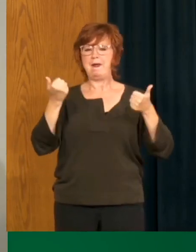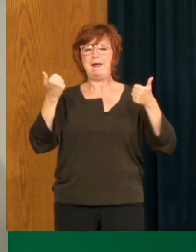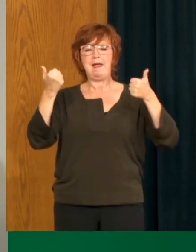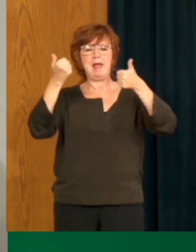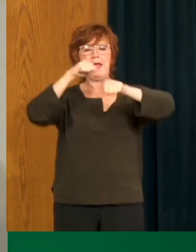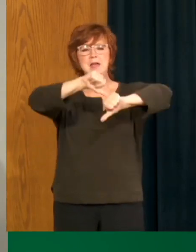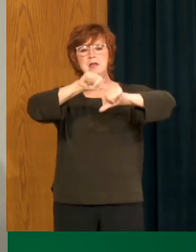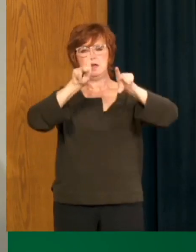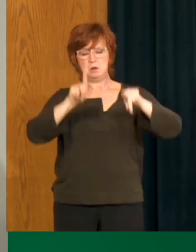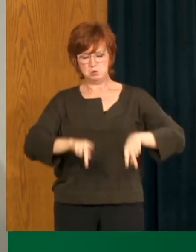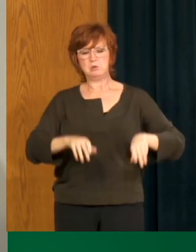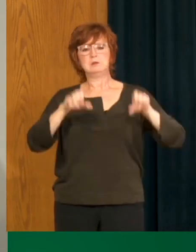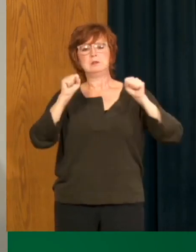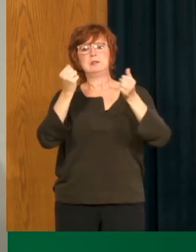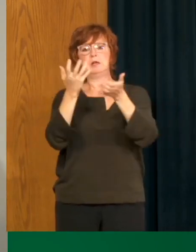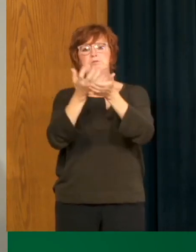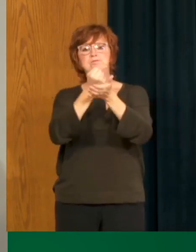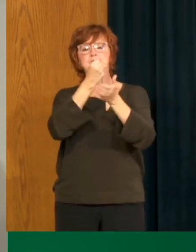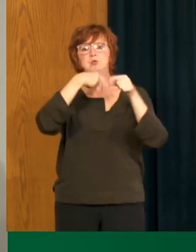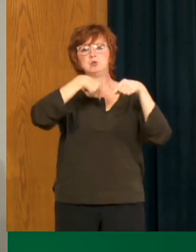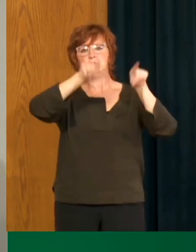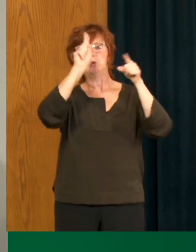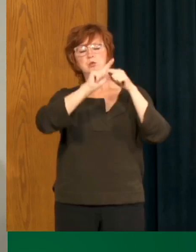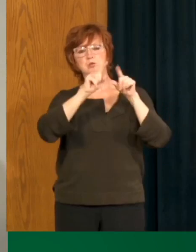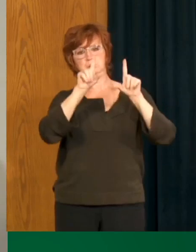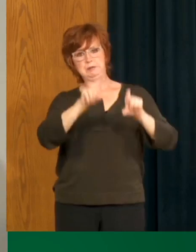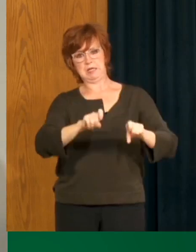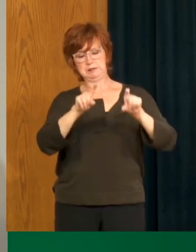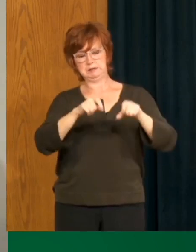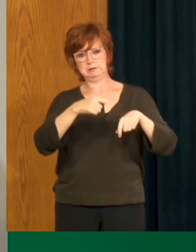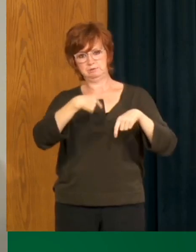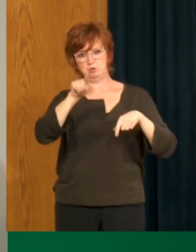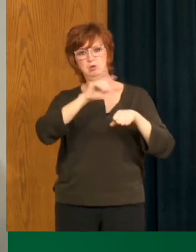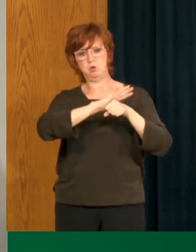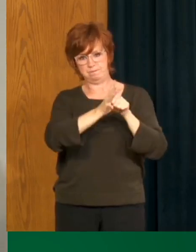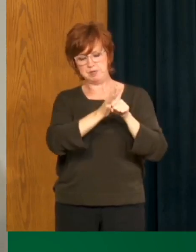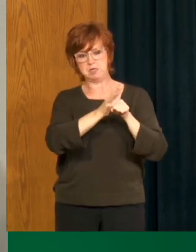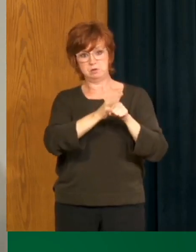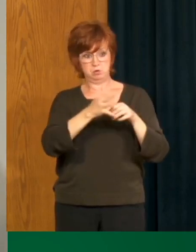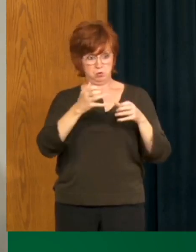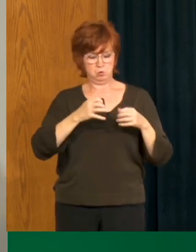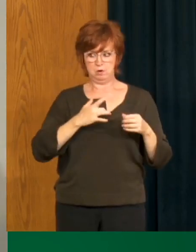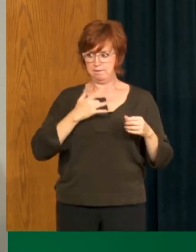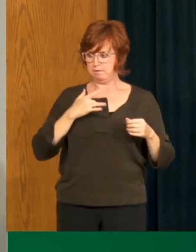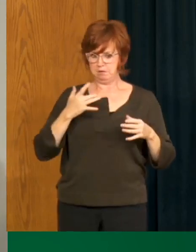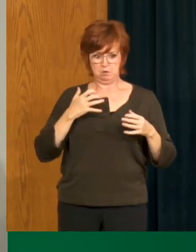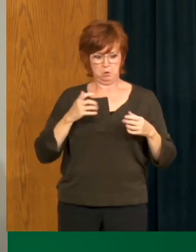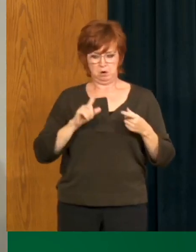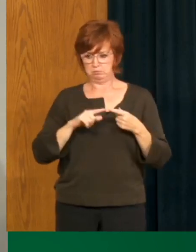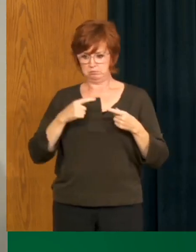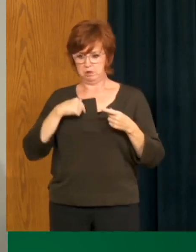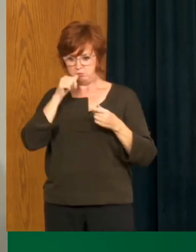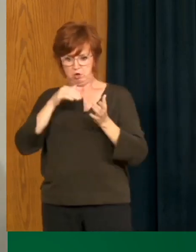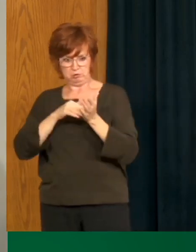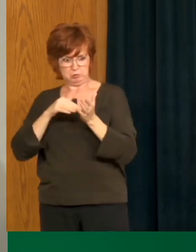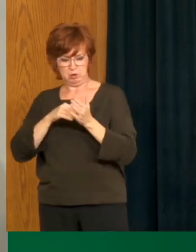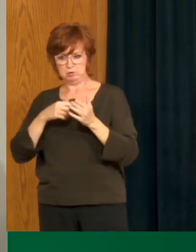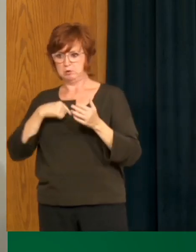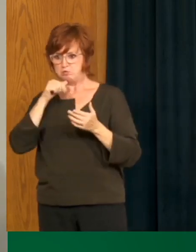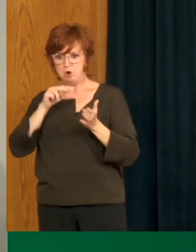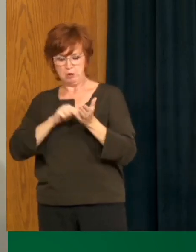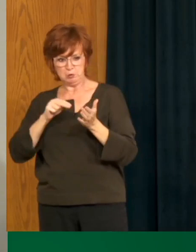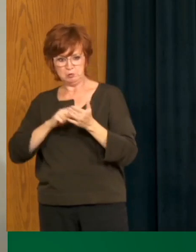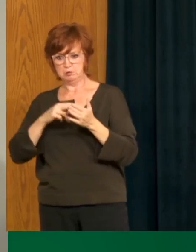get tested, and if anyone has any concerns, to call 811 about options for getting tested.